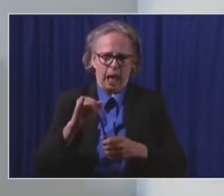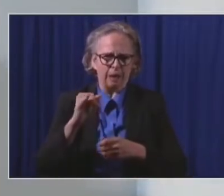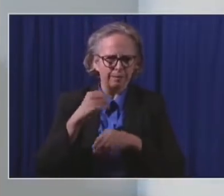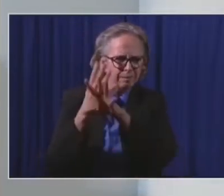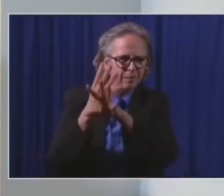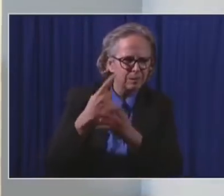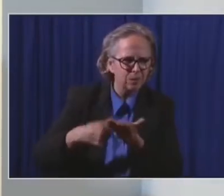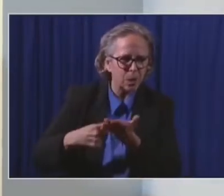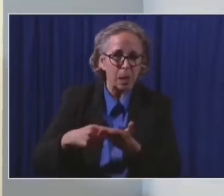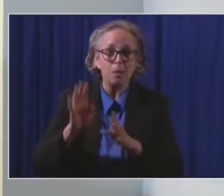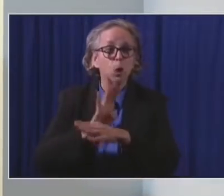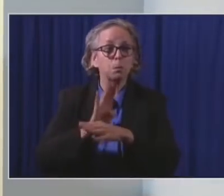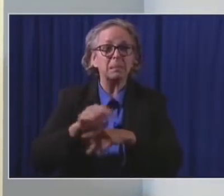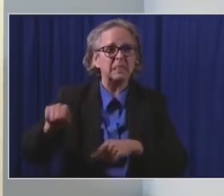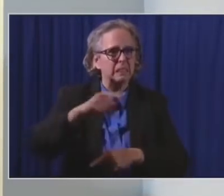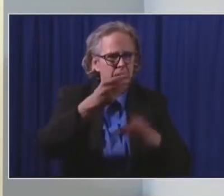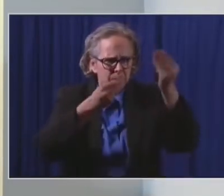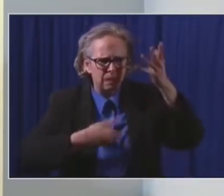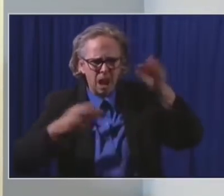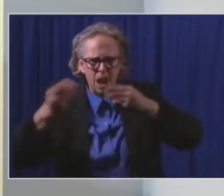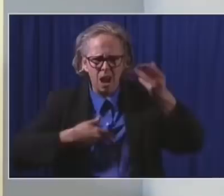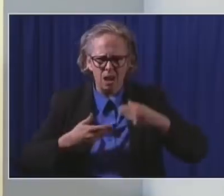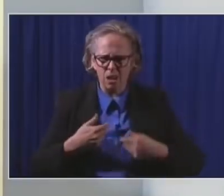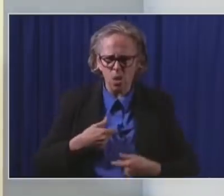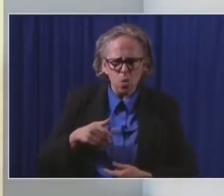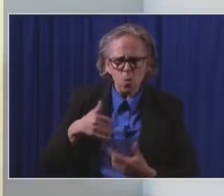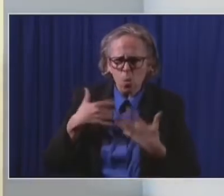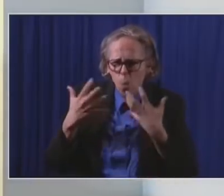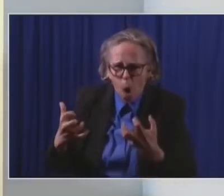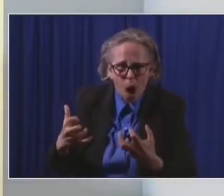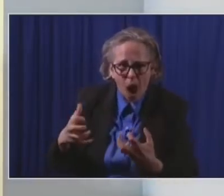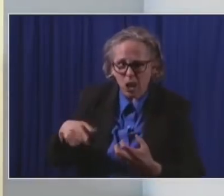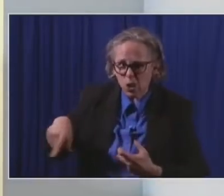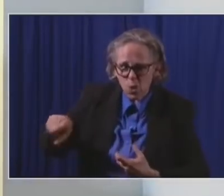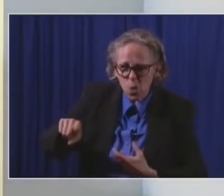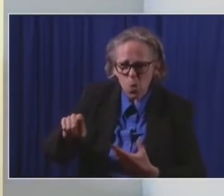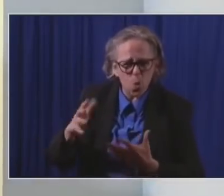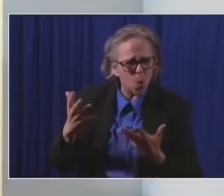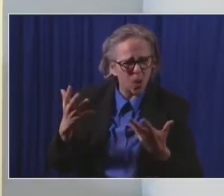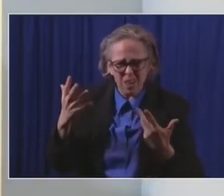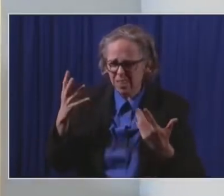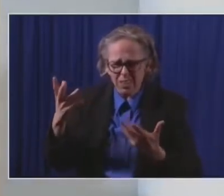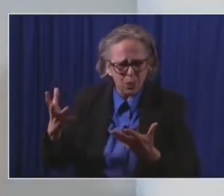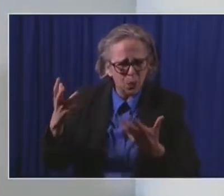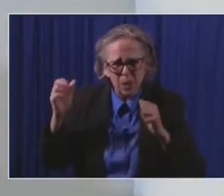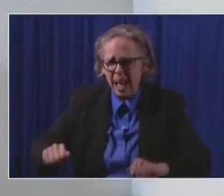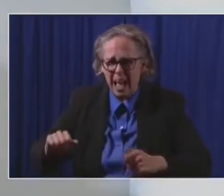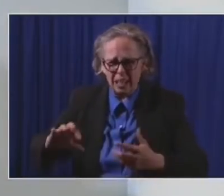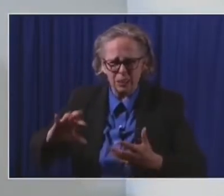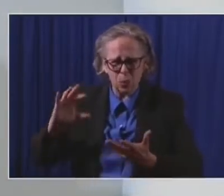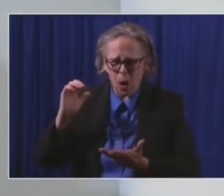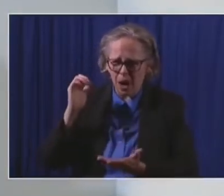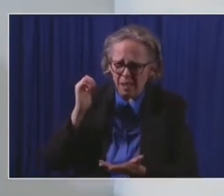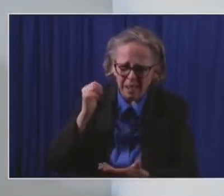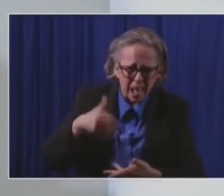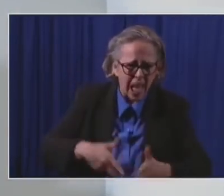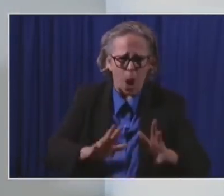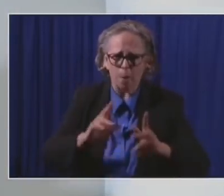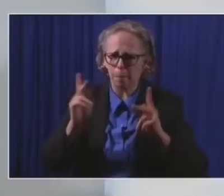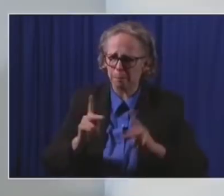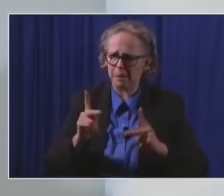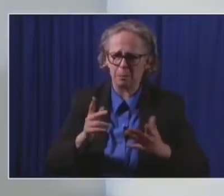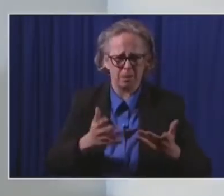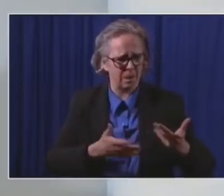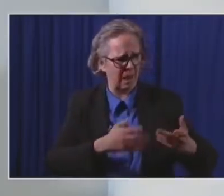Something to that from that call yesterday, and I have this a lot with businesses who are just saying, look, we want you